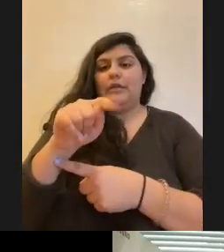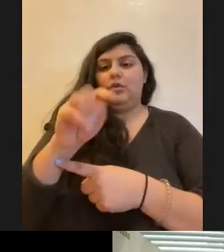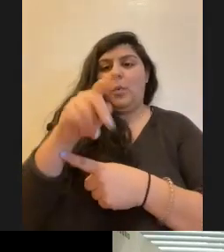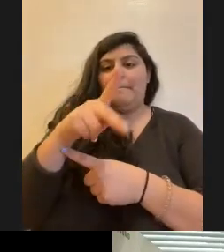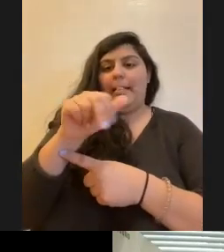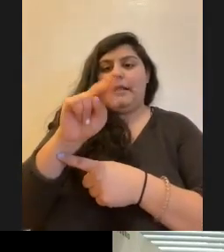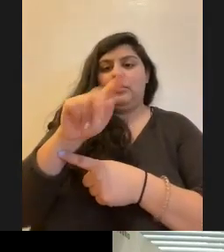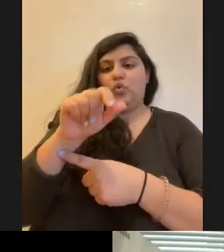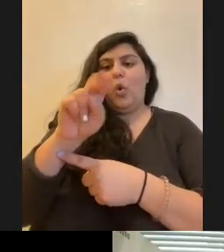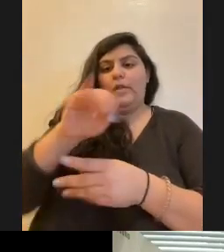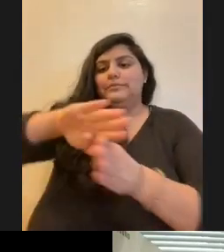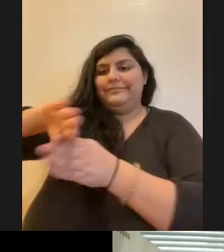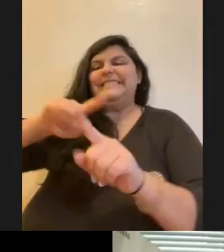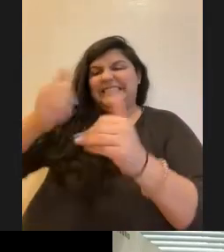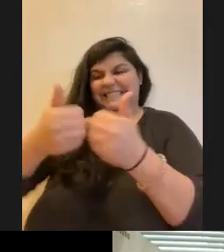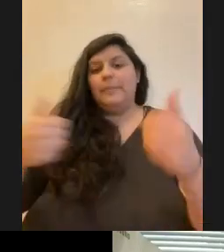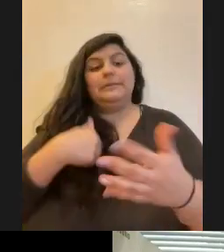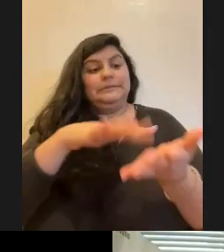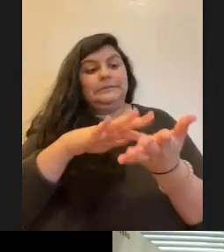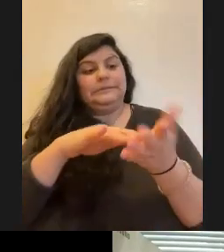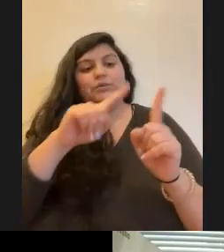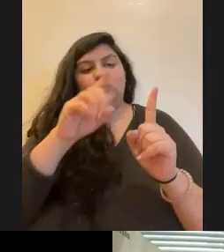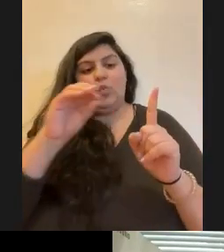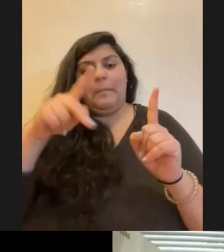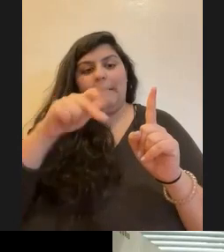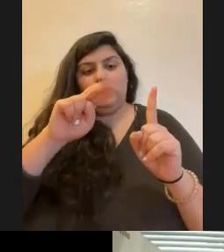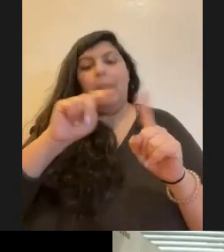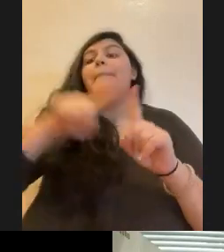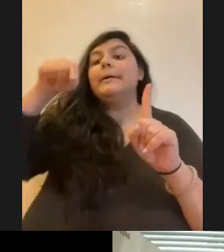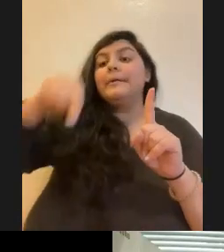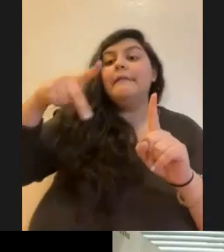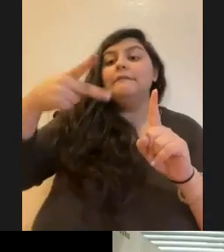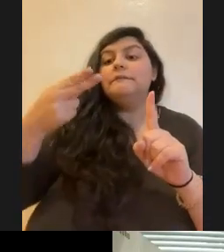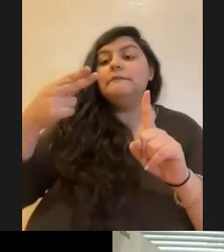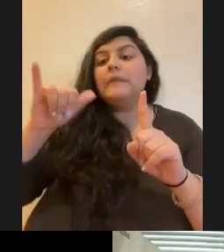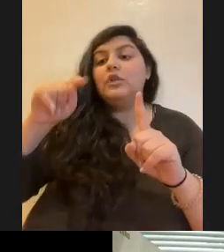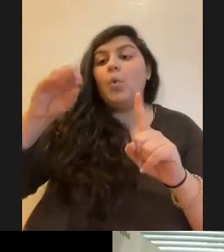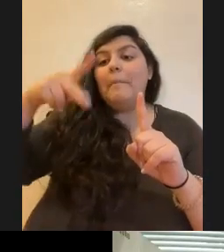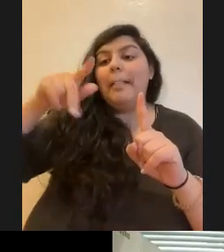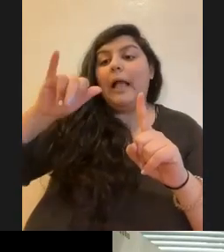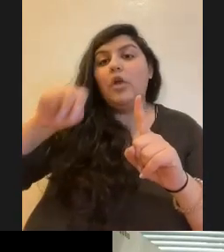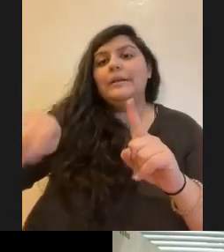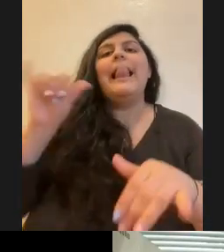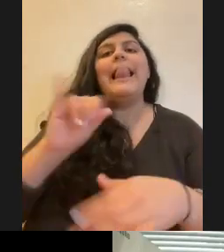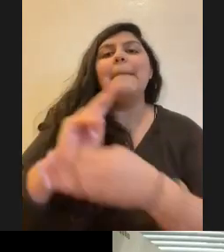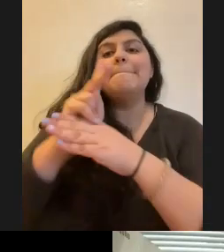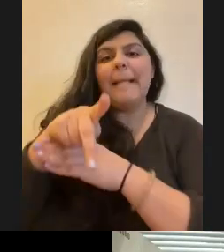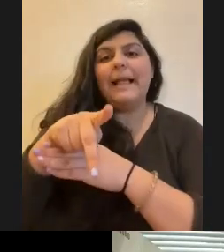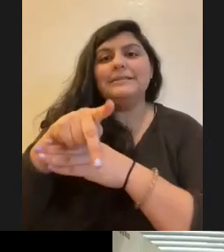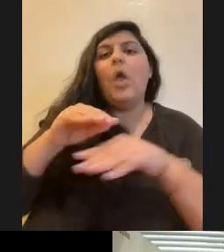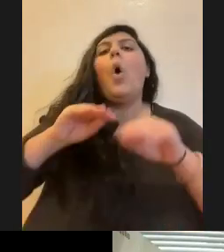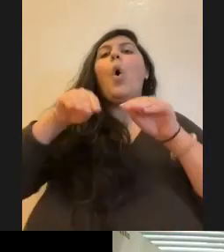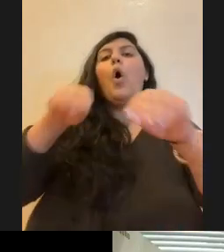more animal-like plankton. But there's also phytoplankton, the plant-like plankton. So there will be phytoplankton on the surface of the